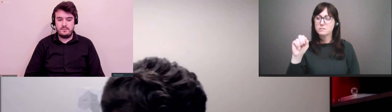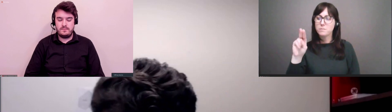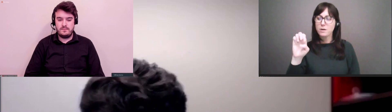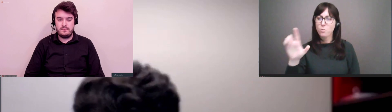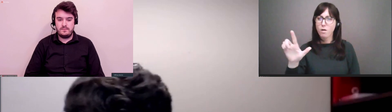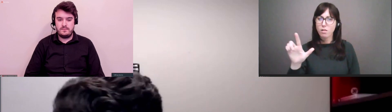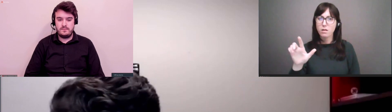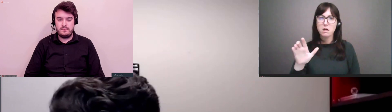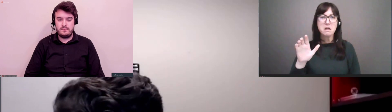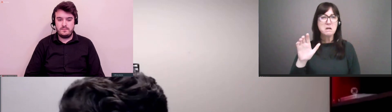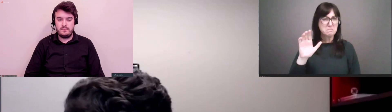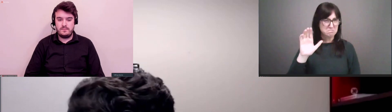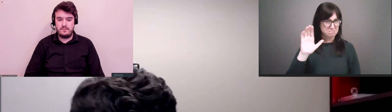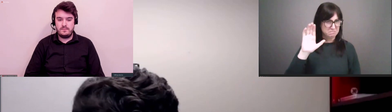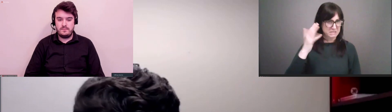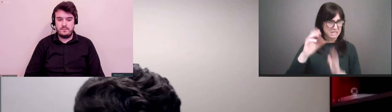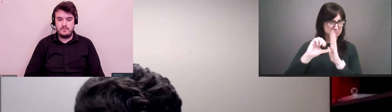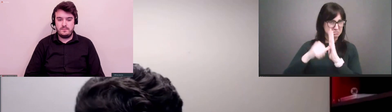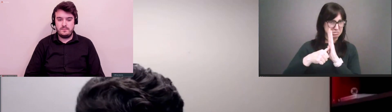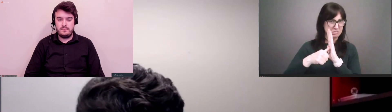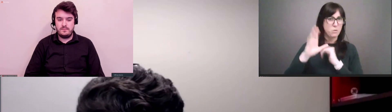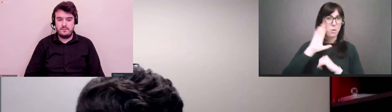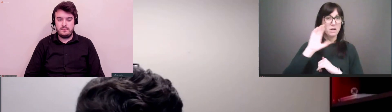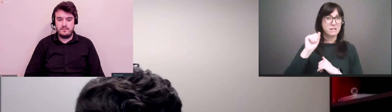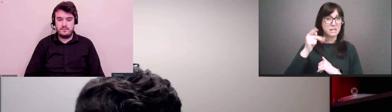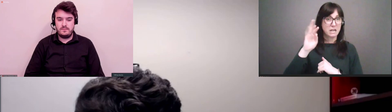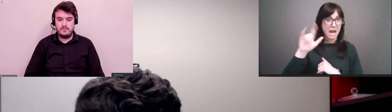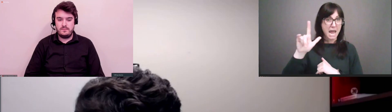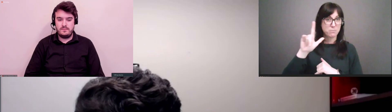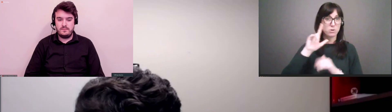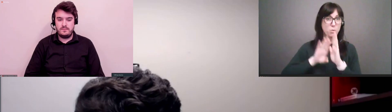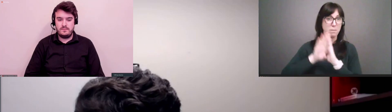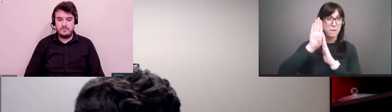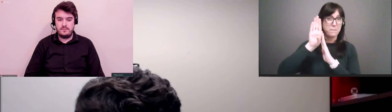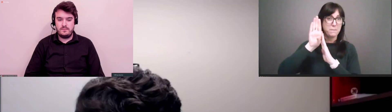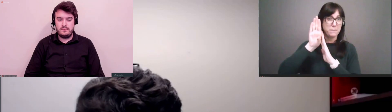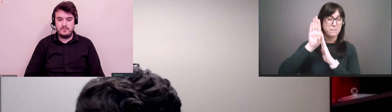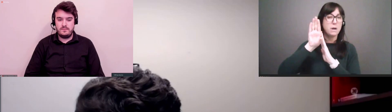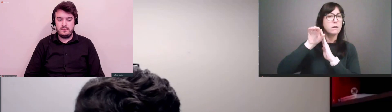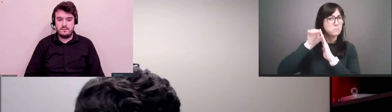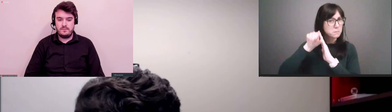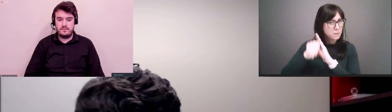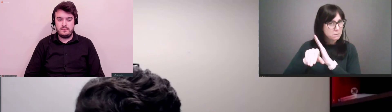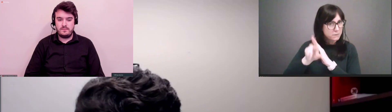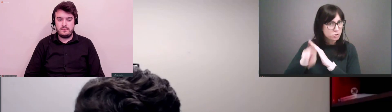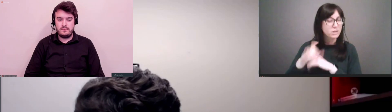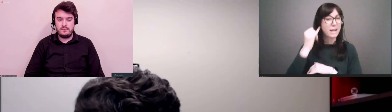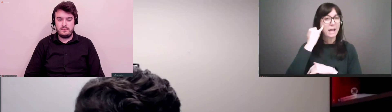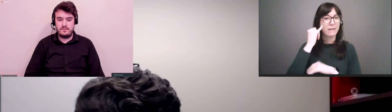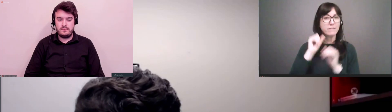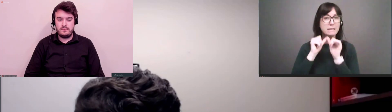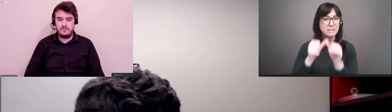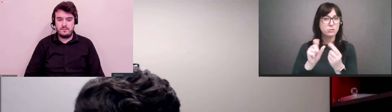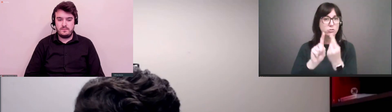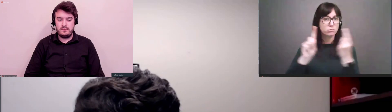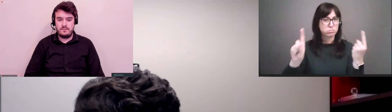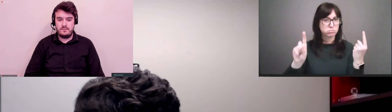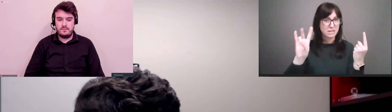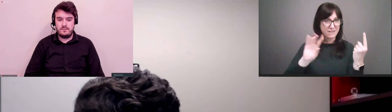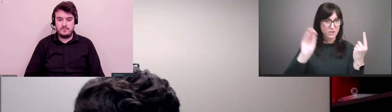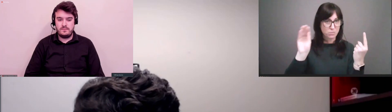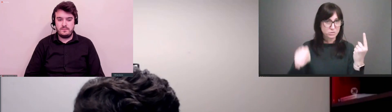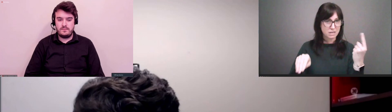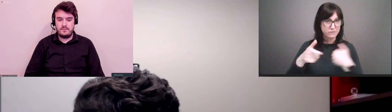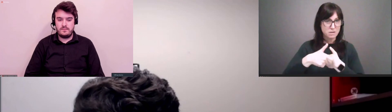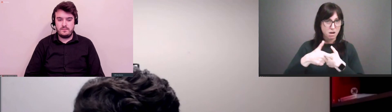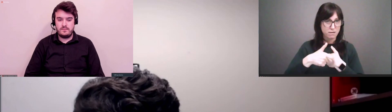Everything seems to point to a peak in April if we maintain 70% social distancing. Is that correct? And if so, can